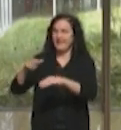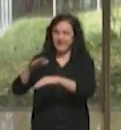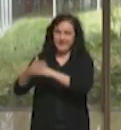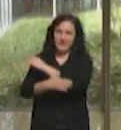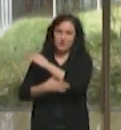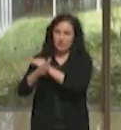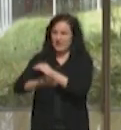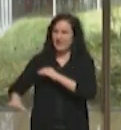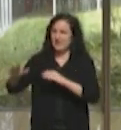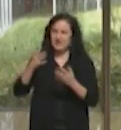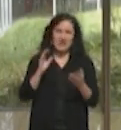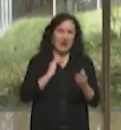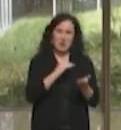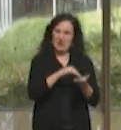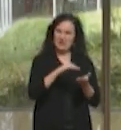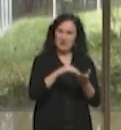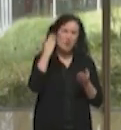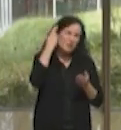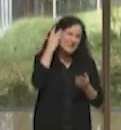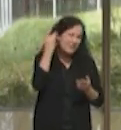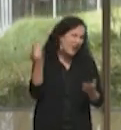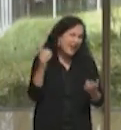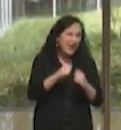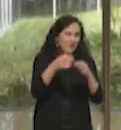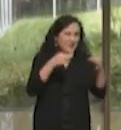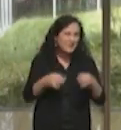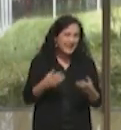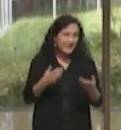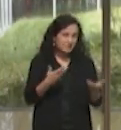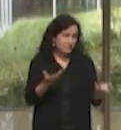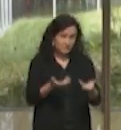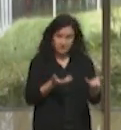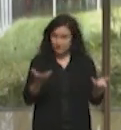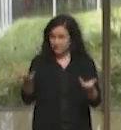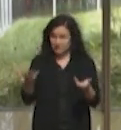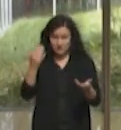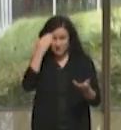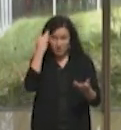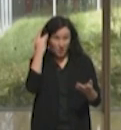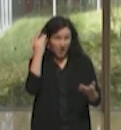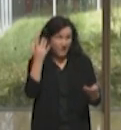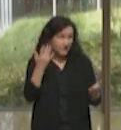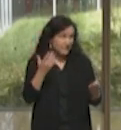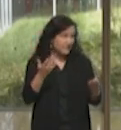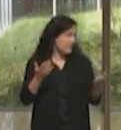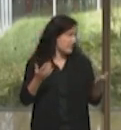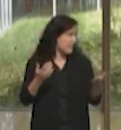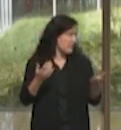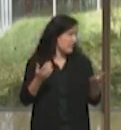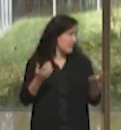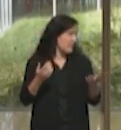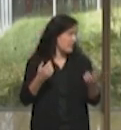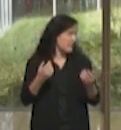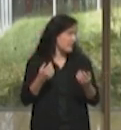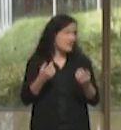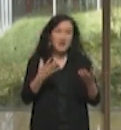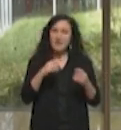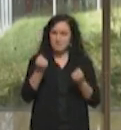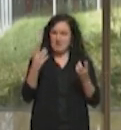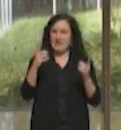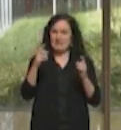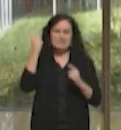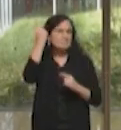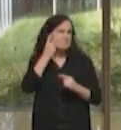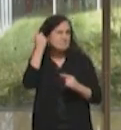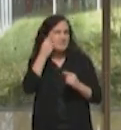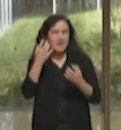excuse? How do we explain that? Anybody have an answer? Well, I have a lot of questions, and I want the answers, and I